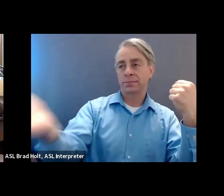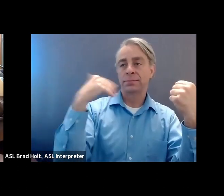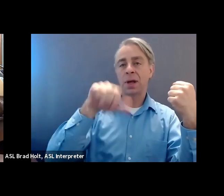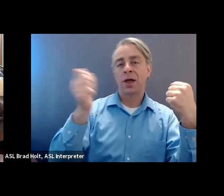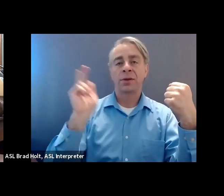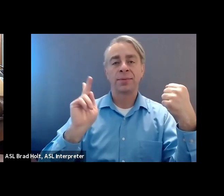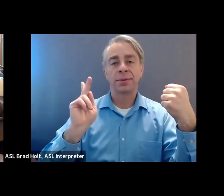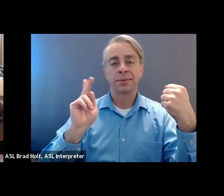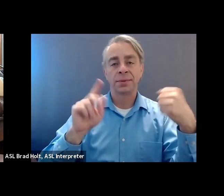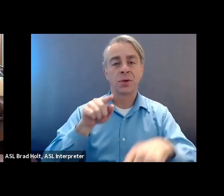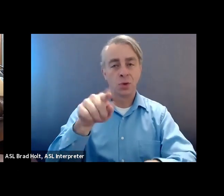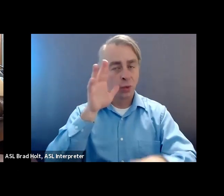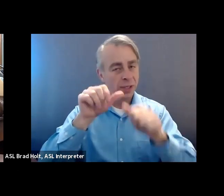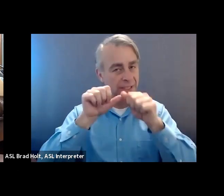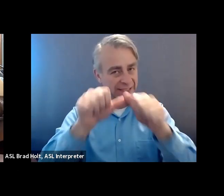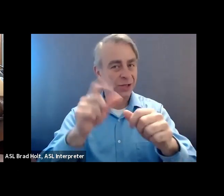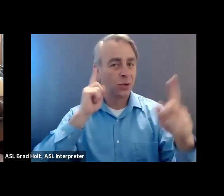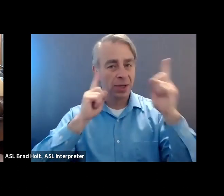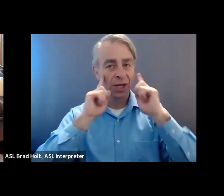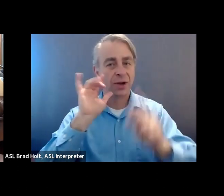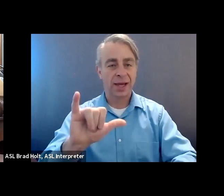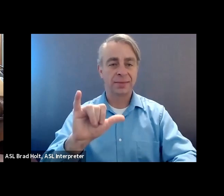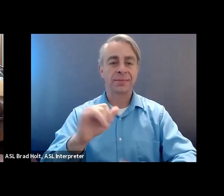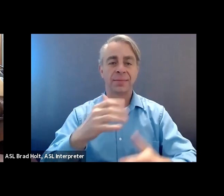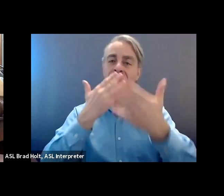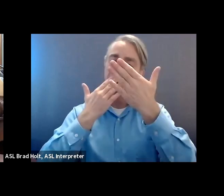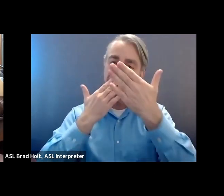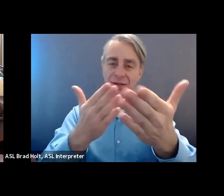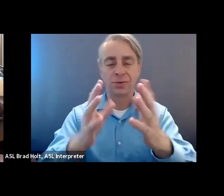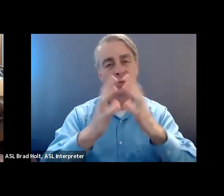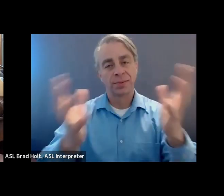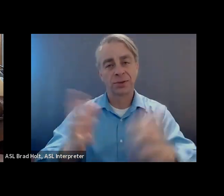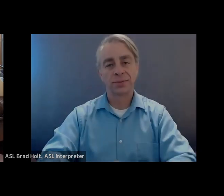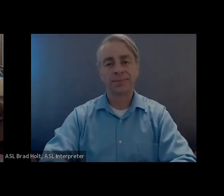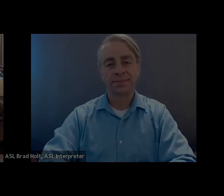what you'll continue to hear from me. Thank you, Ben. Thank you so very much.